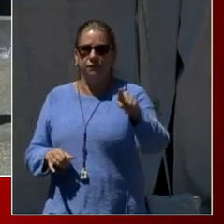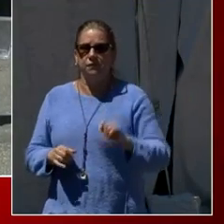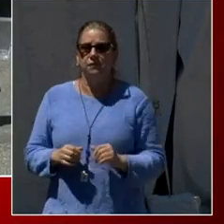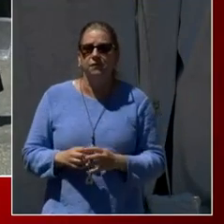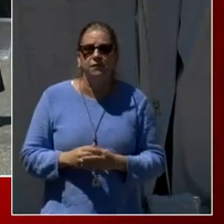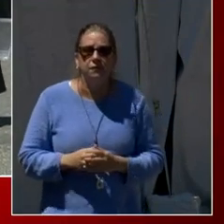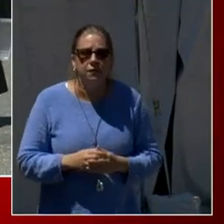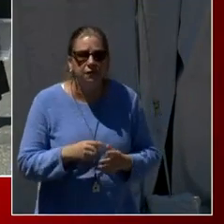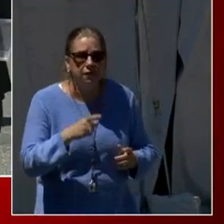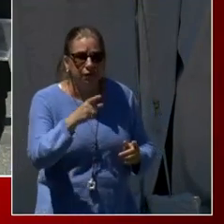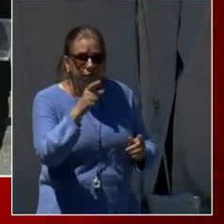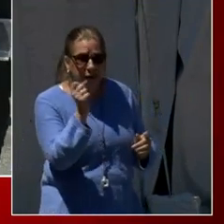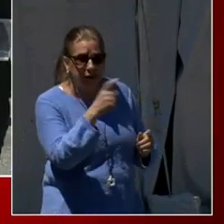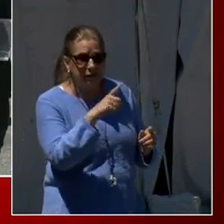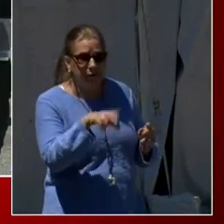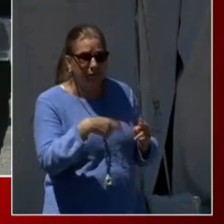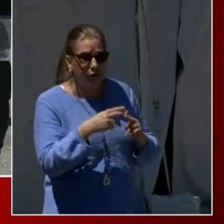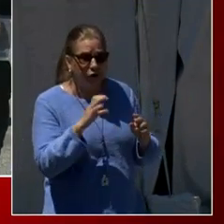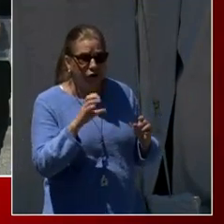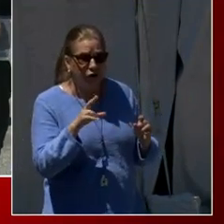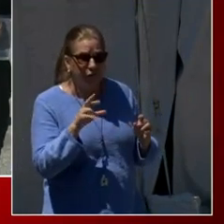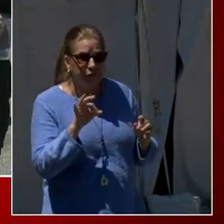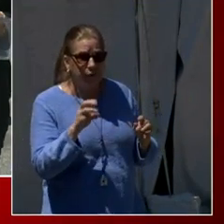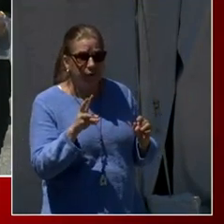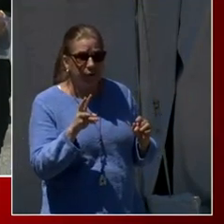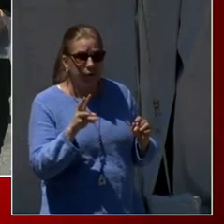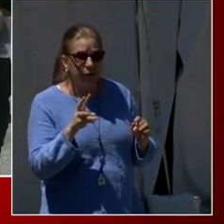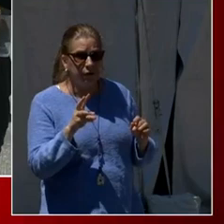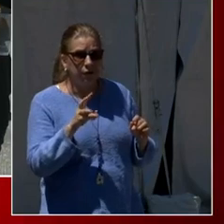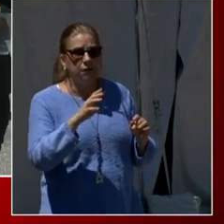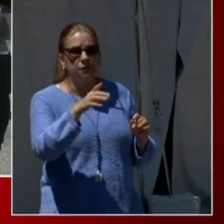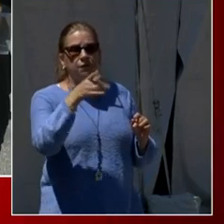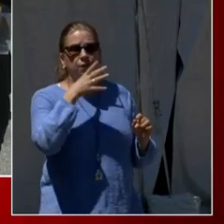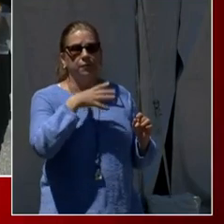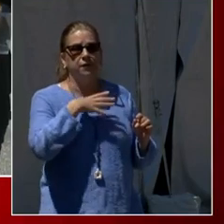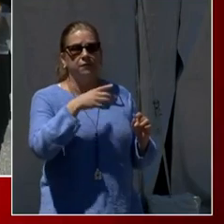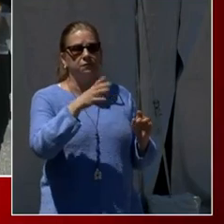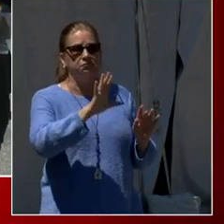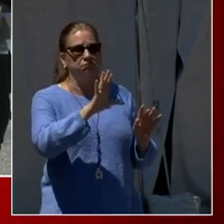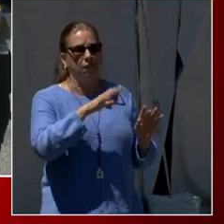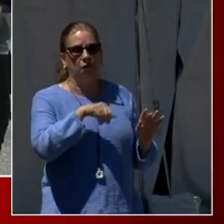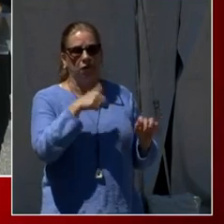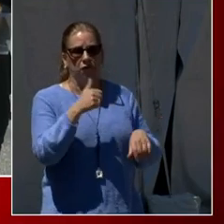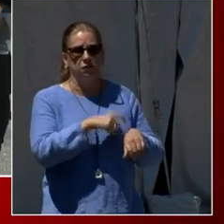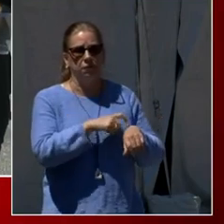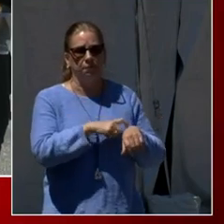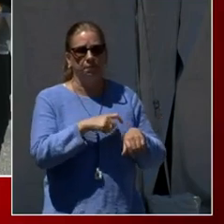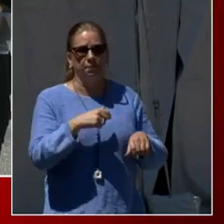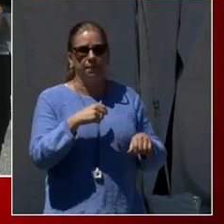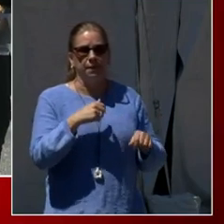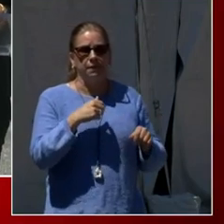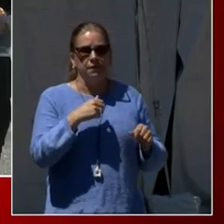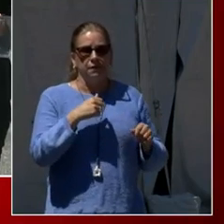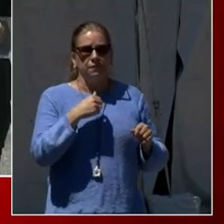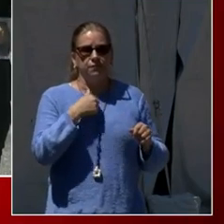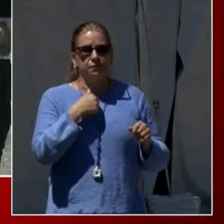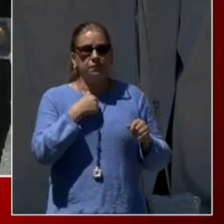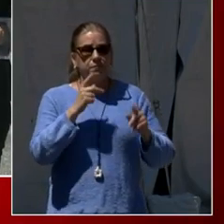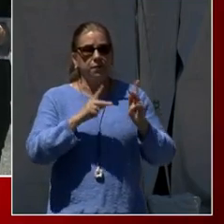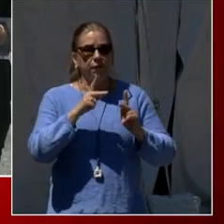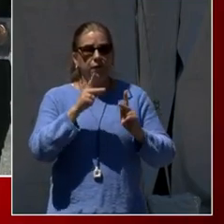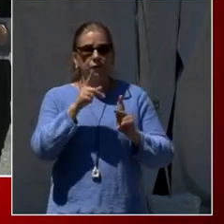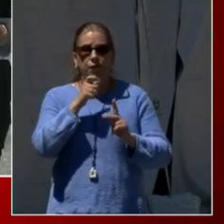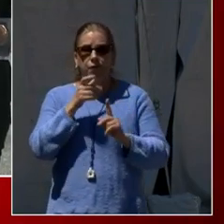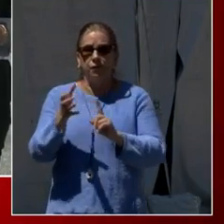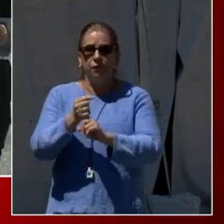curfew in press. Some people, members of the press, got roughed up. A CNN cameraman got hit